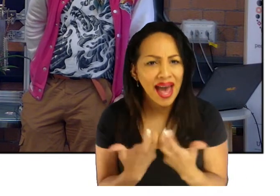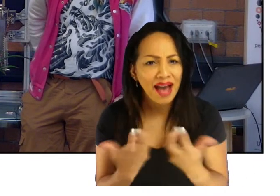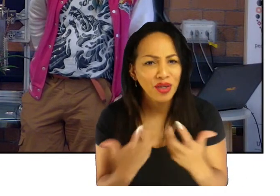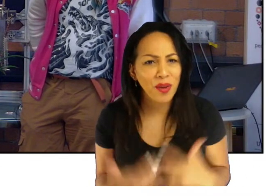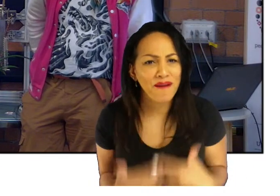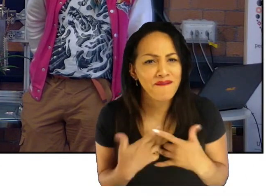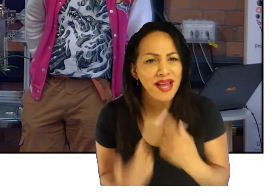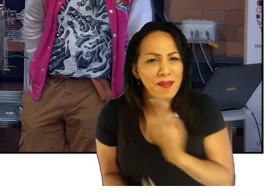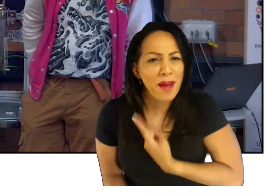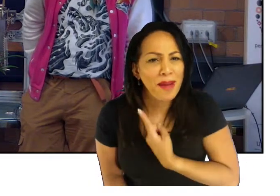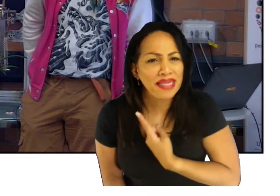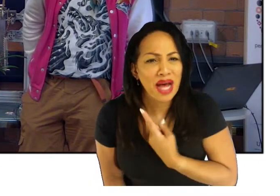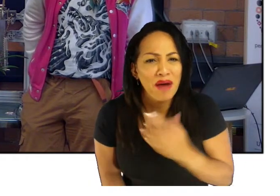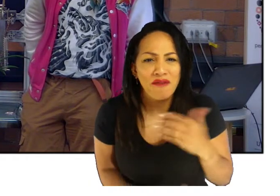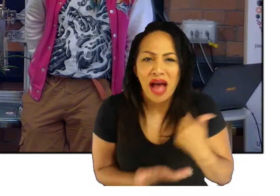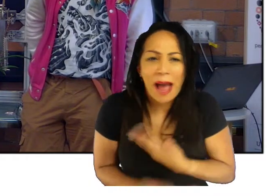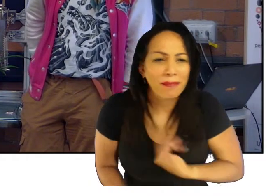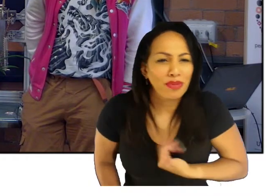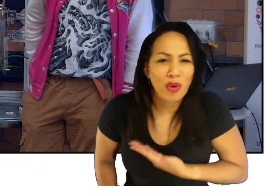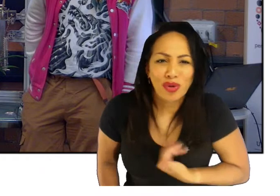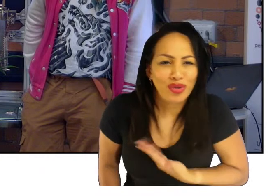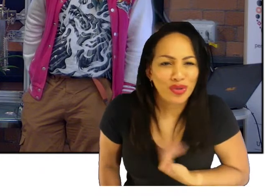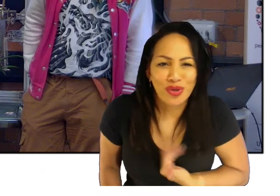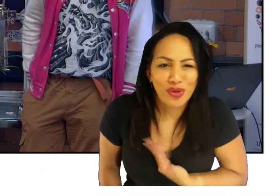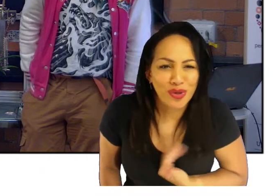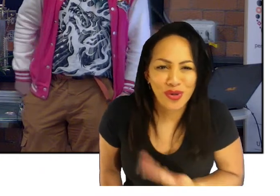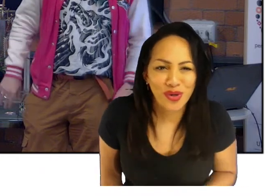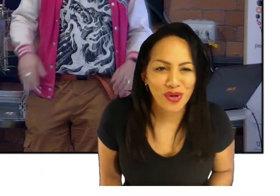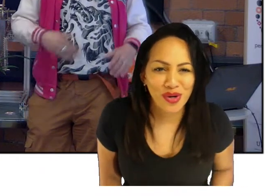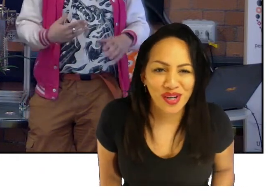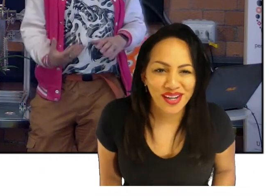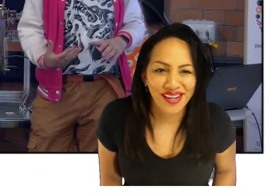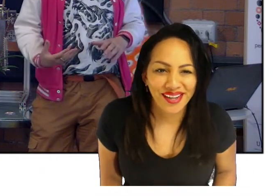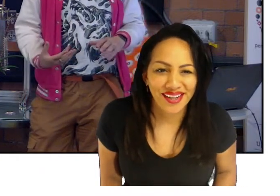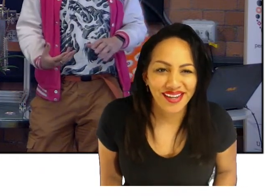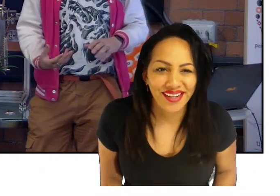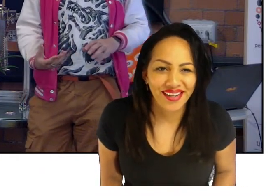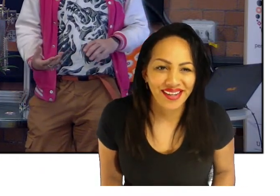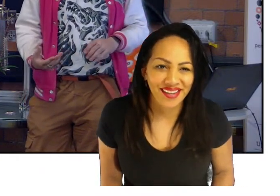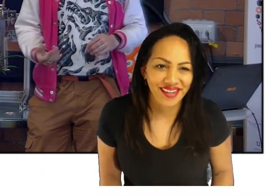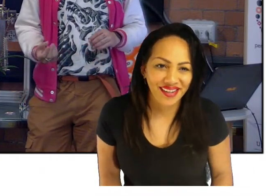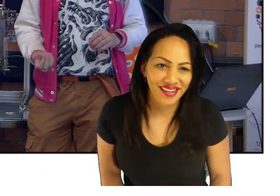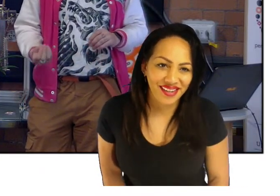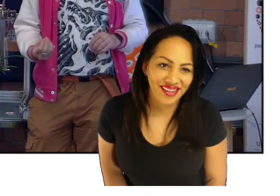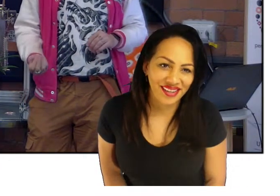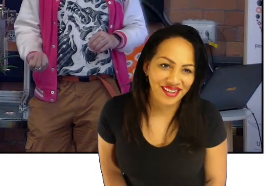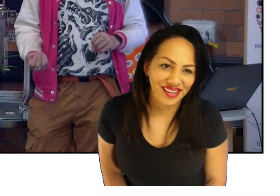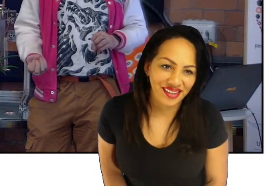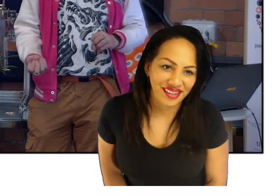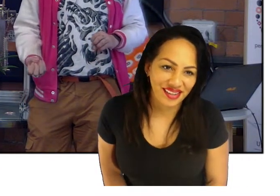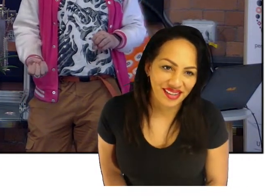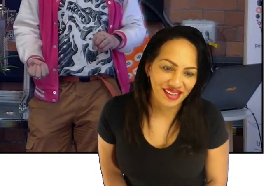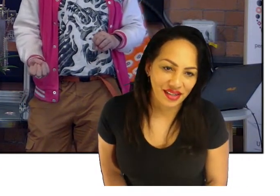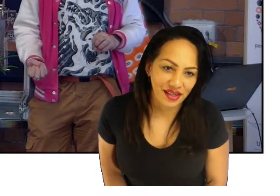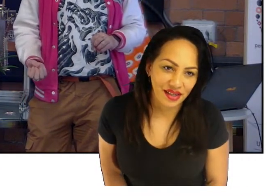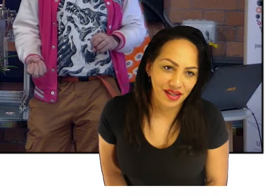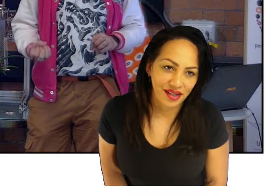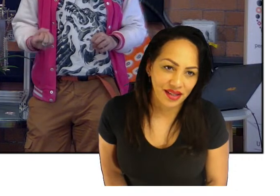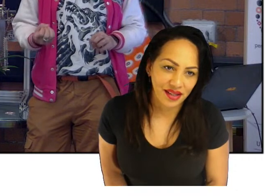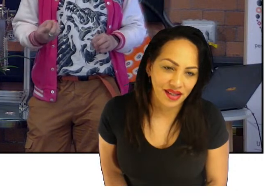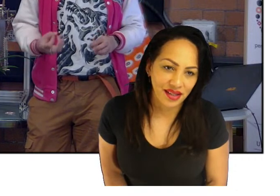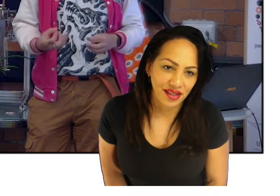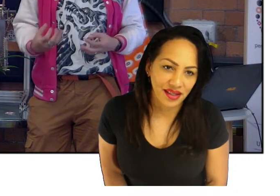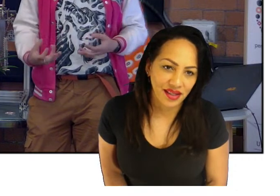I mean, for what it's worth, I would start with the fact that I don't think it's useful